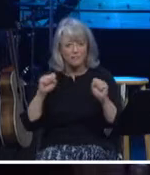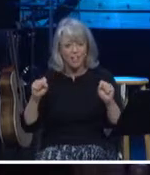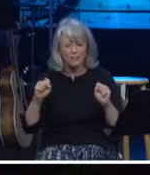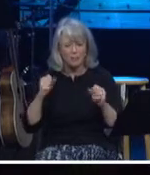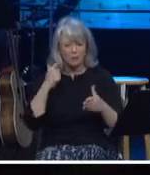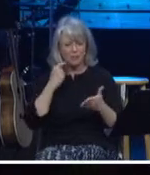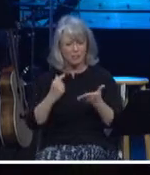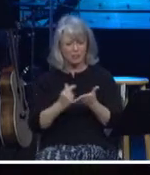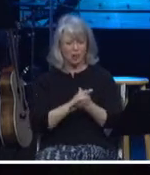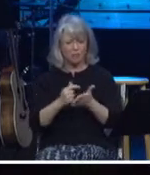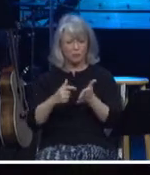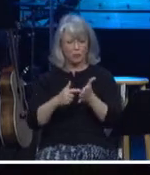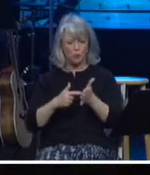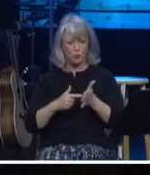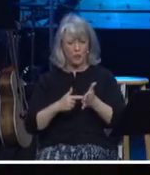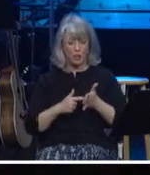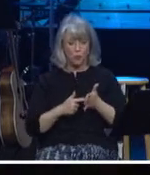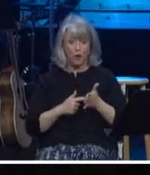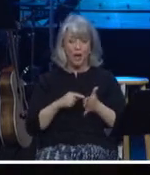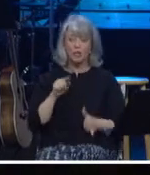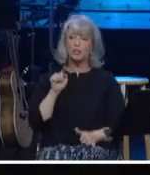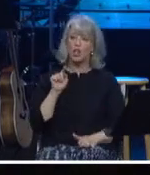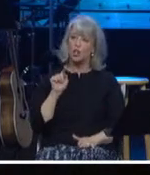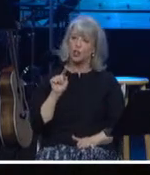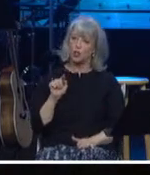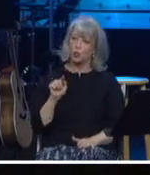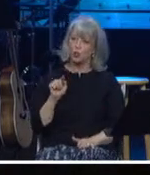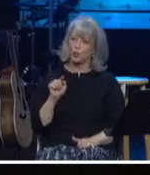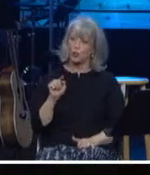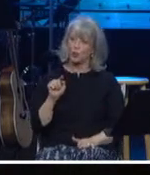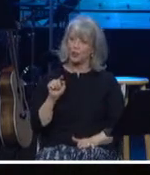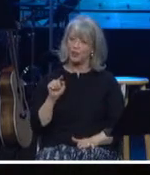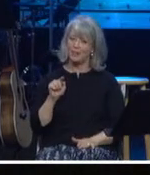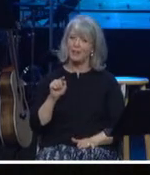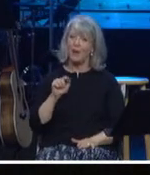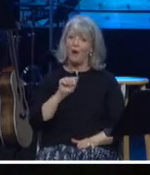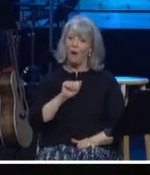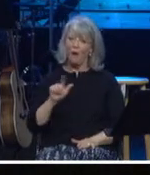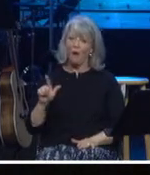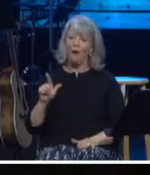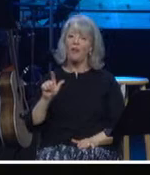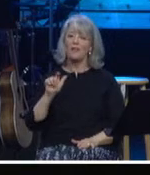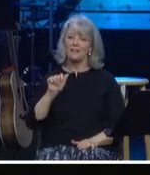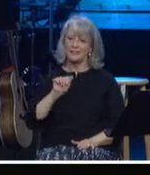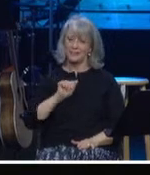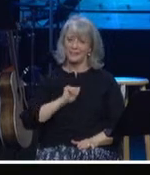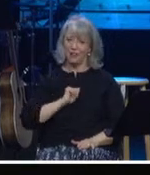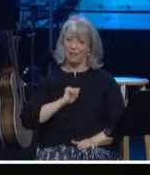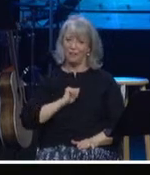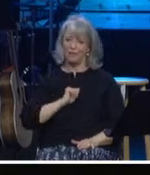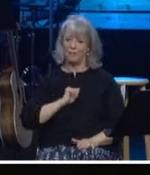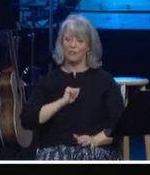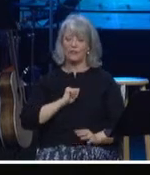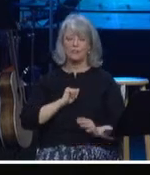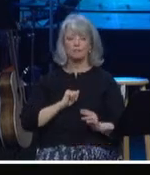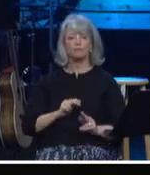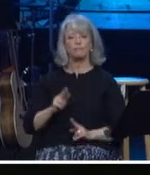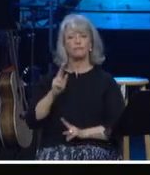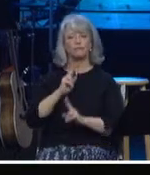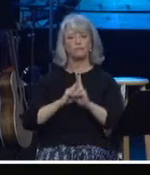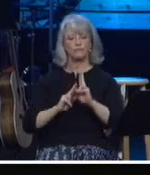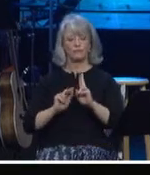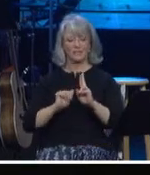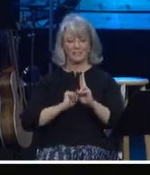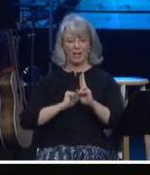gospel requires you to slay all self-exalting pride. The